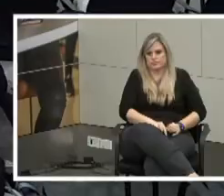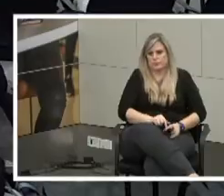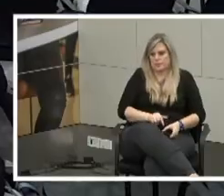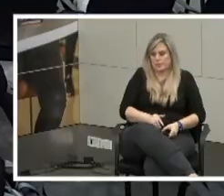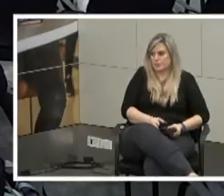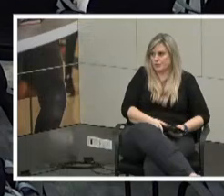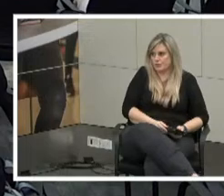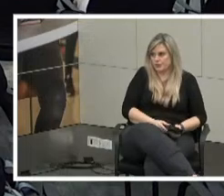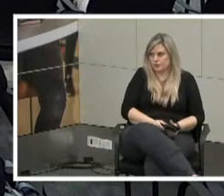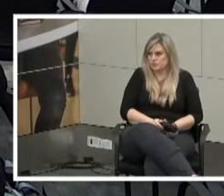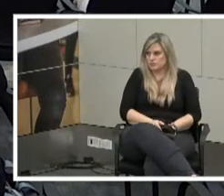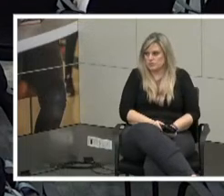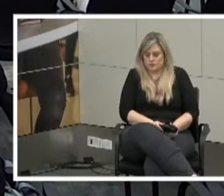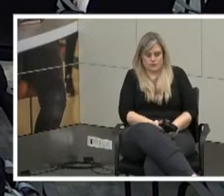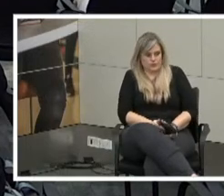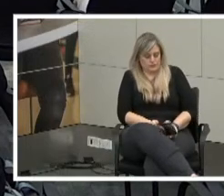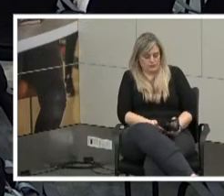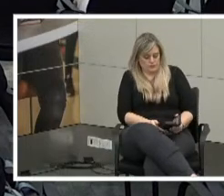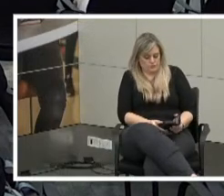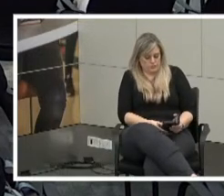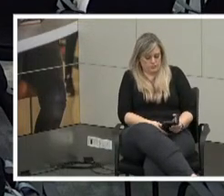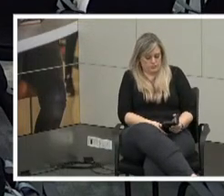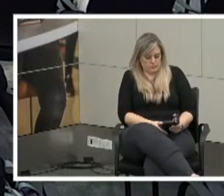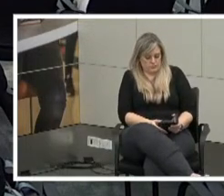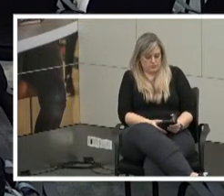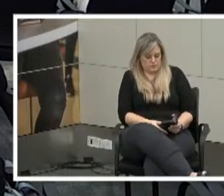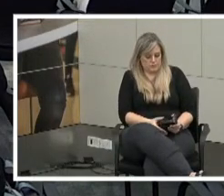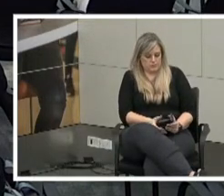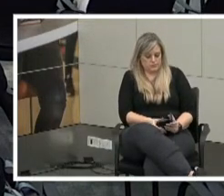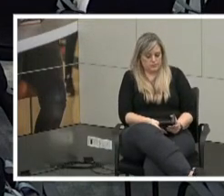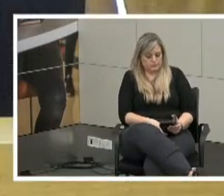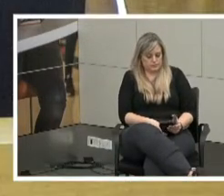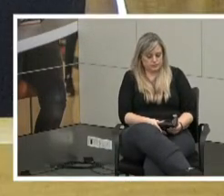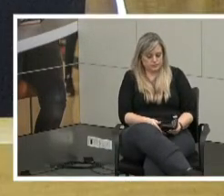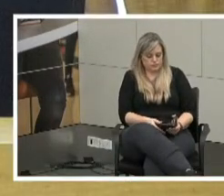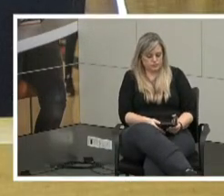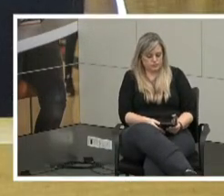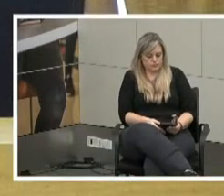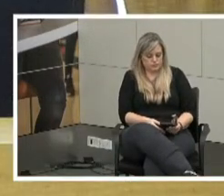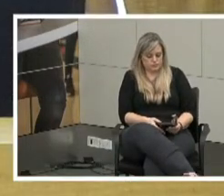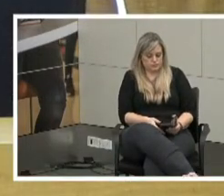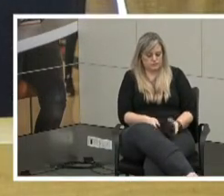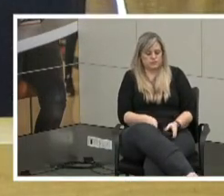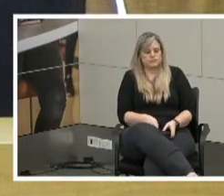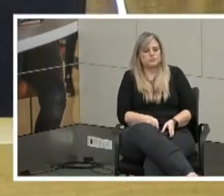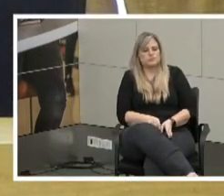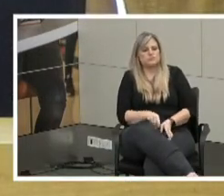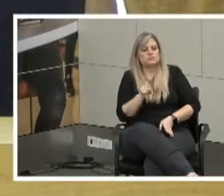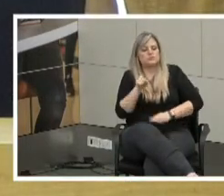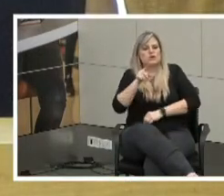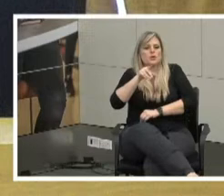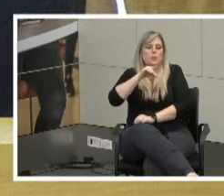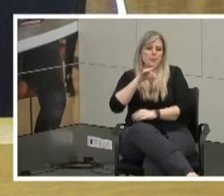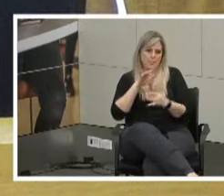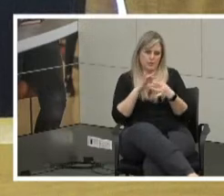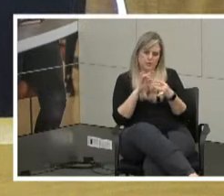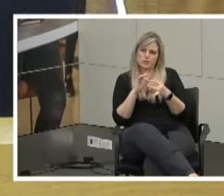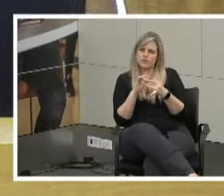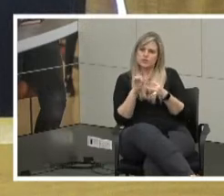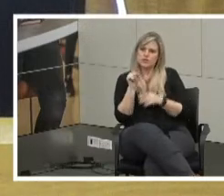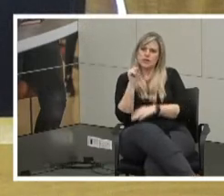questions I I'll start um you mentioned um and talking about um I